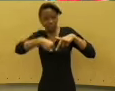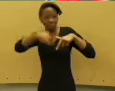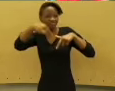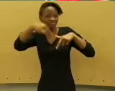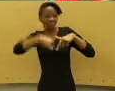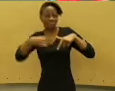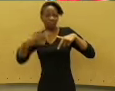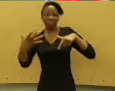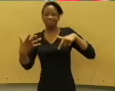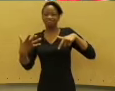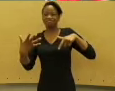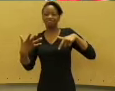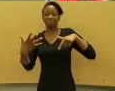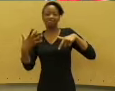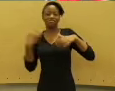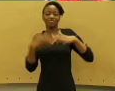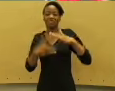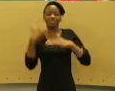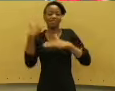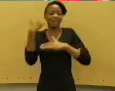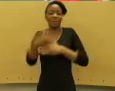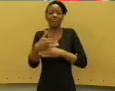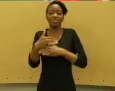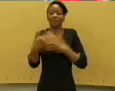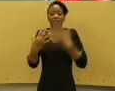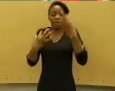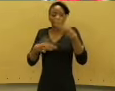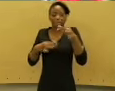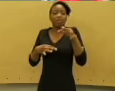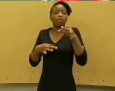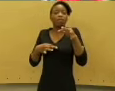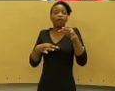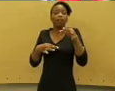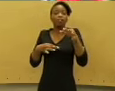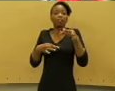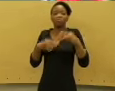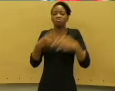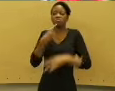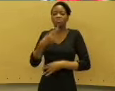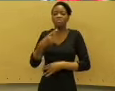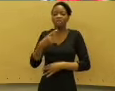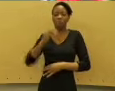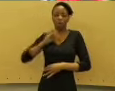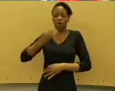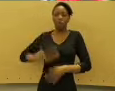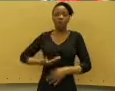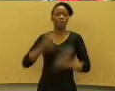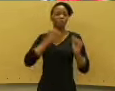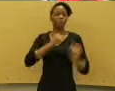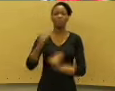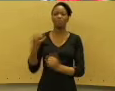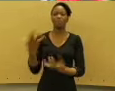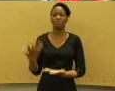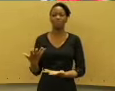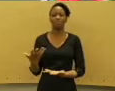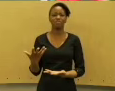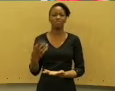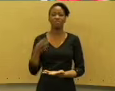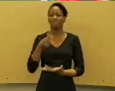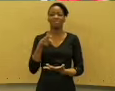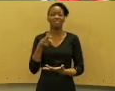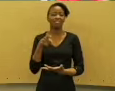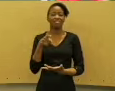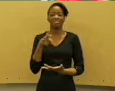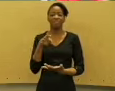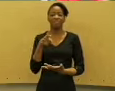And after that, I'm getting a piece of paper that says I'm a woman still. How is that not an evasion? And what gives